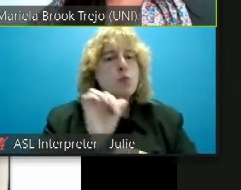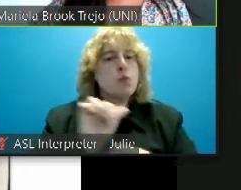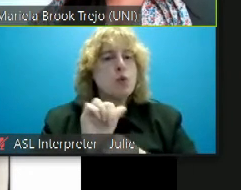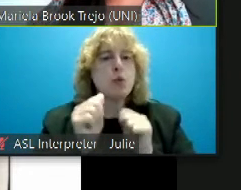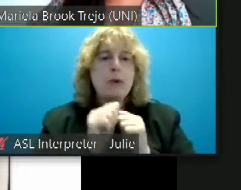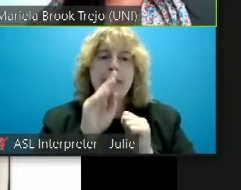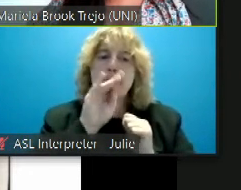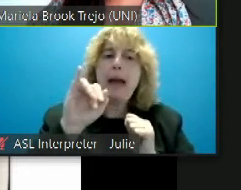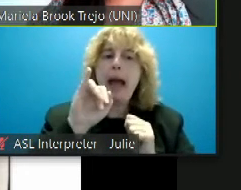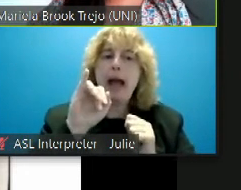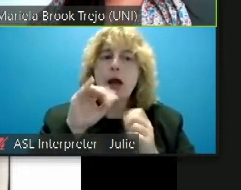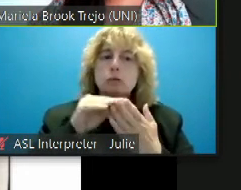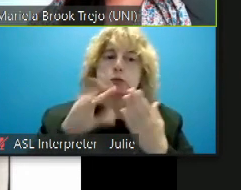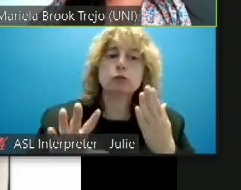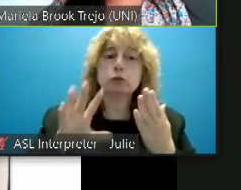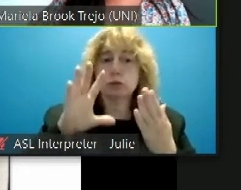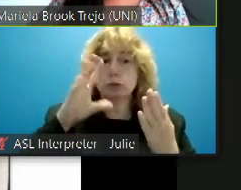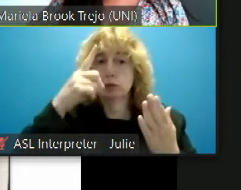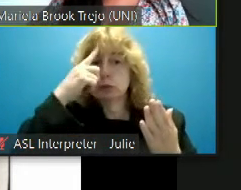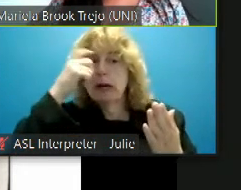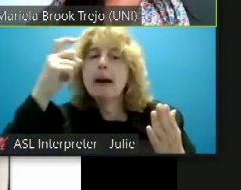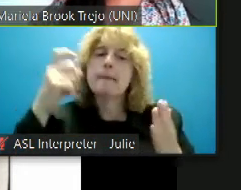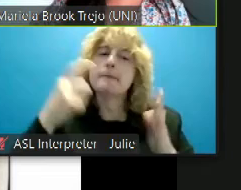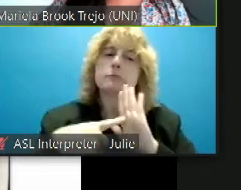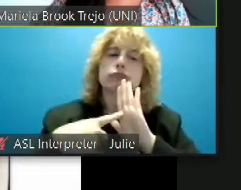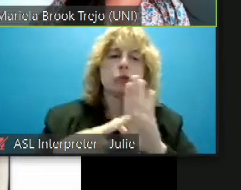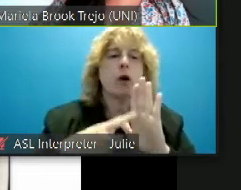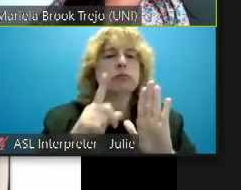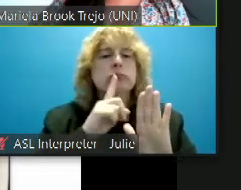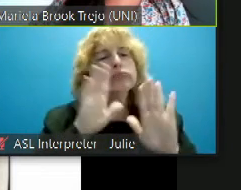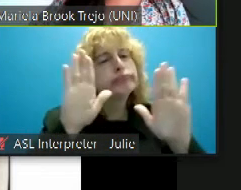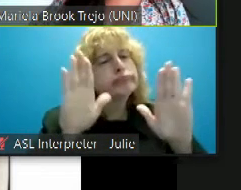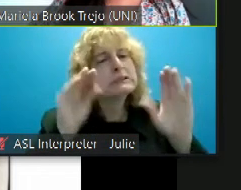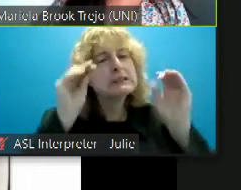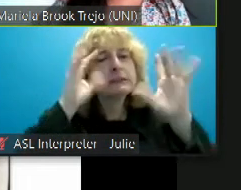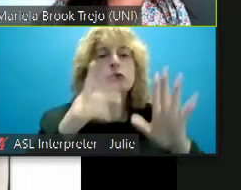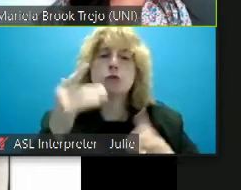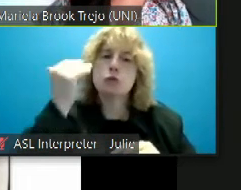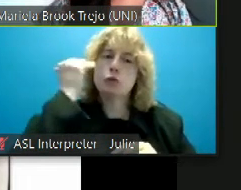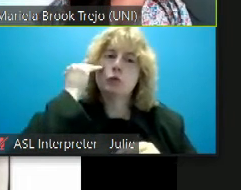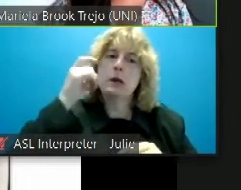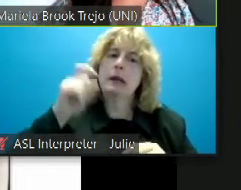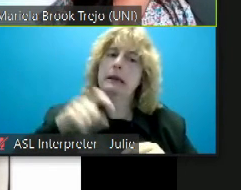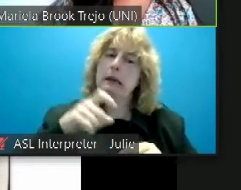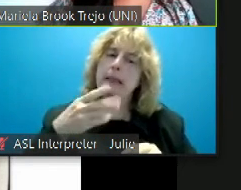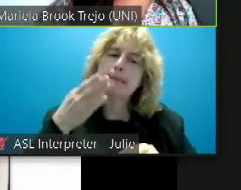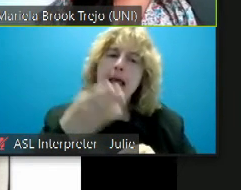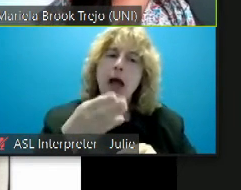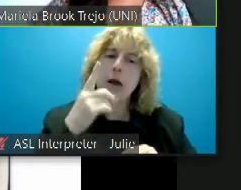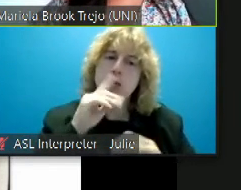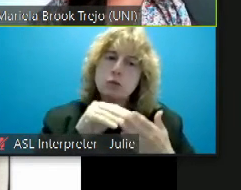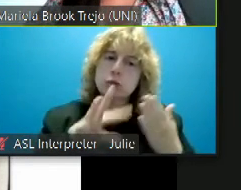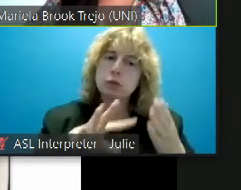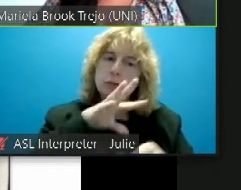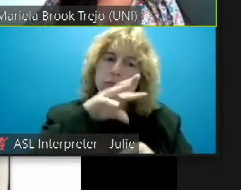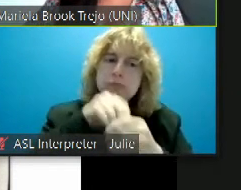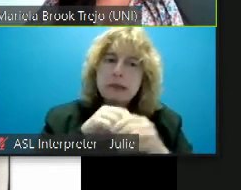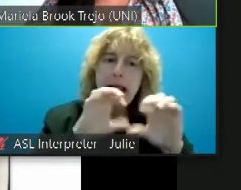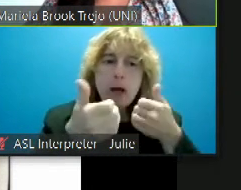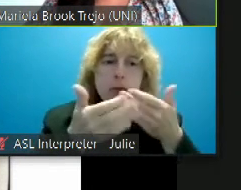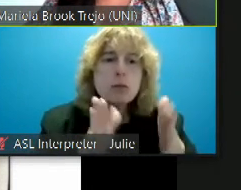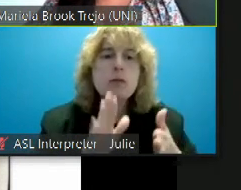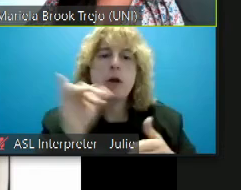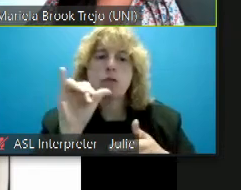to be there for her students inside the classroom as well as advocating for more equitable policies for students in larger